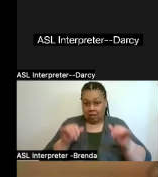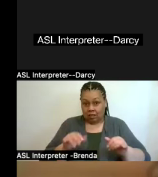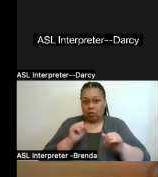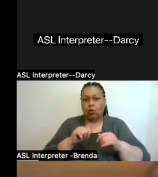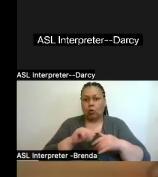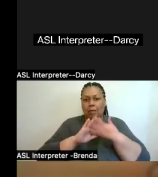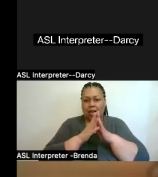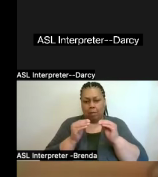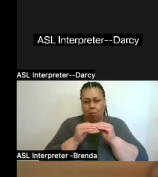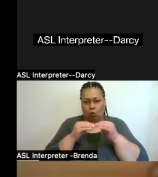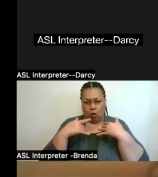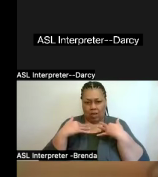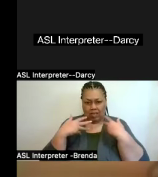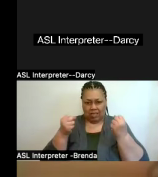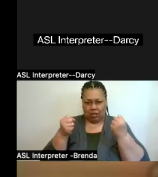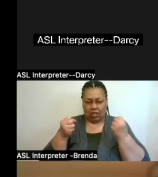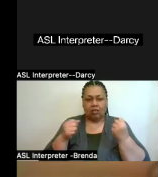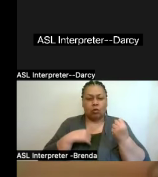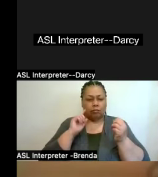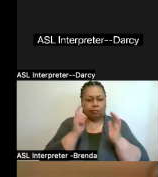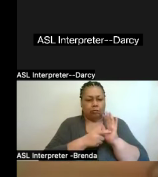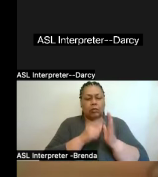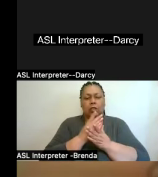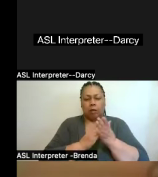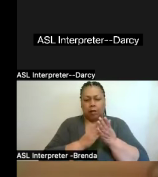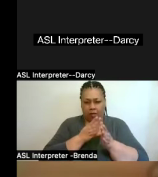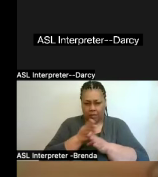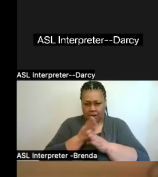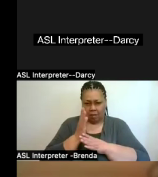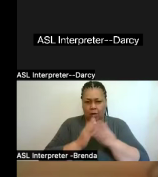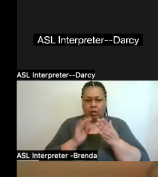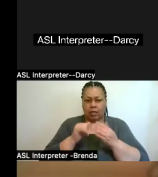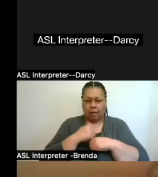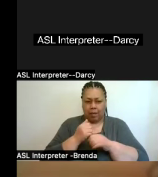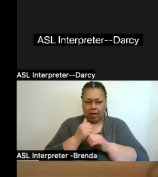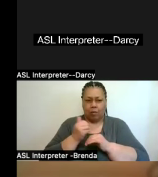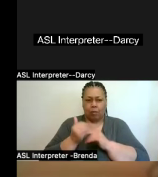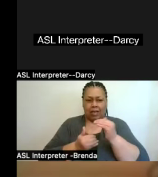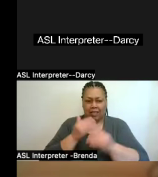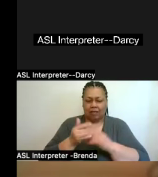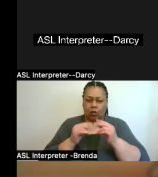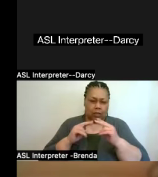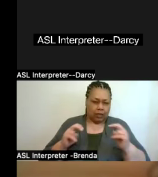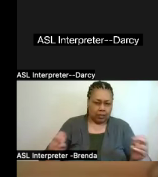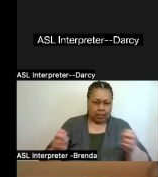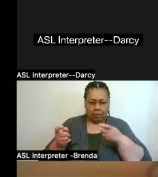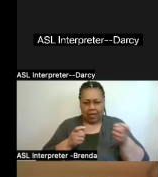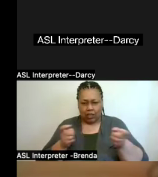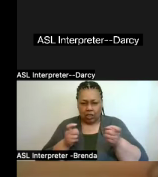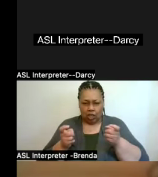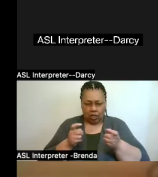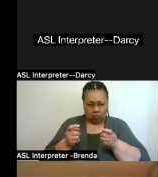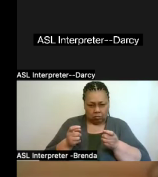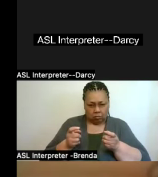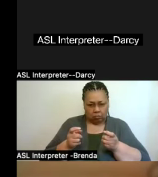resilient. We've identified some of the main elements that make up processes for assessing, managing, and governing infrastructure